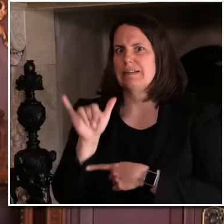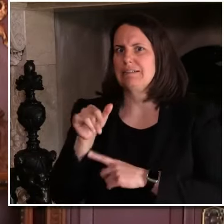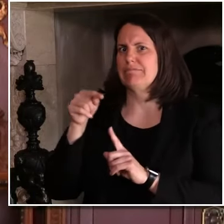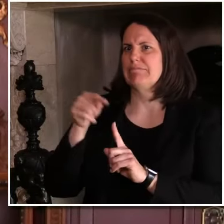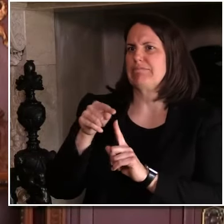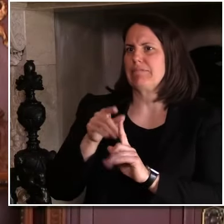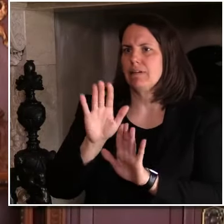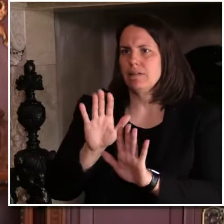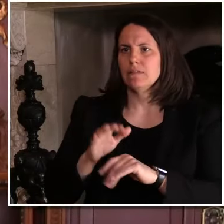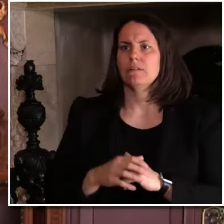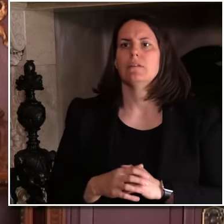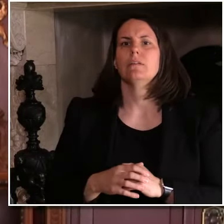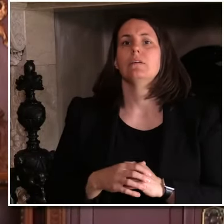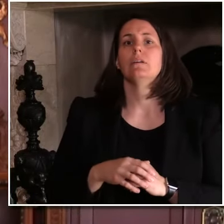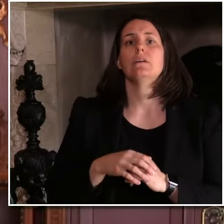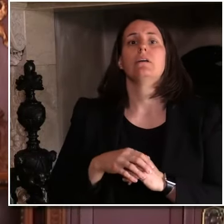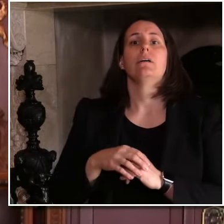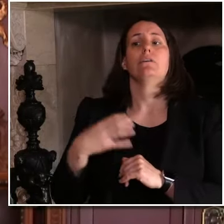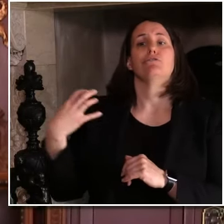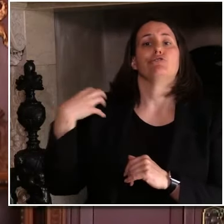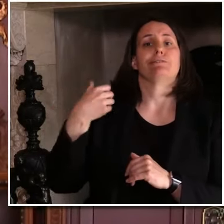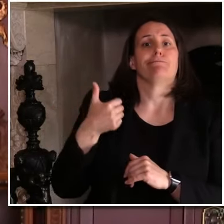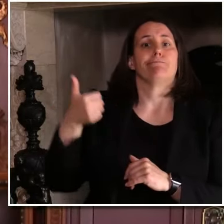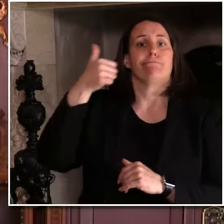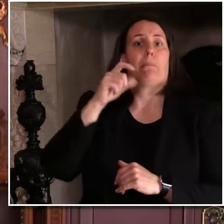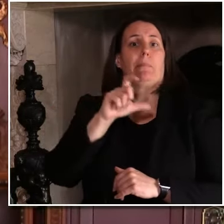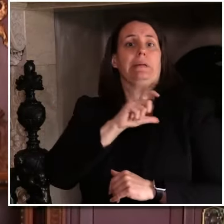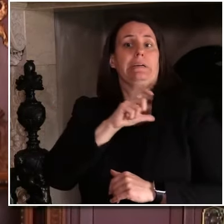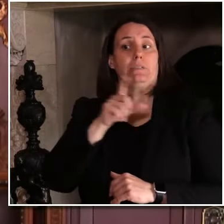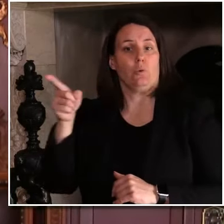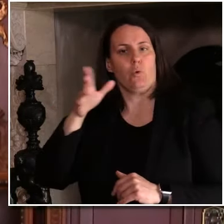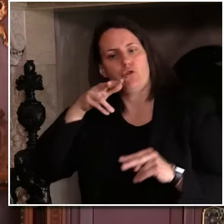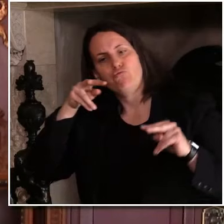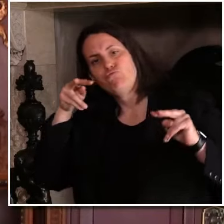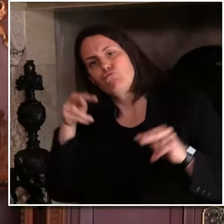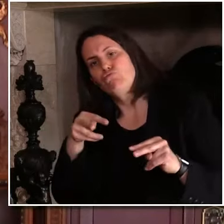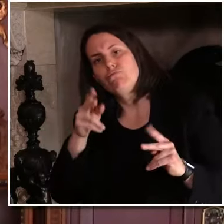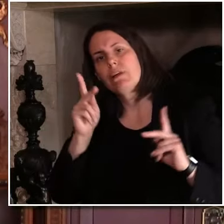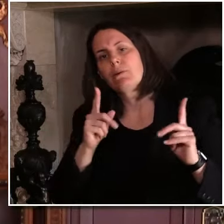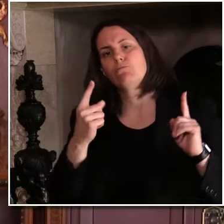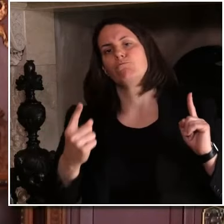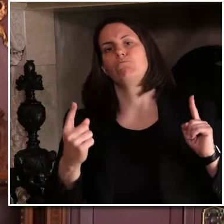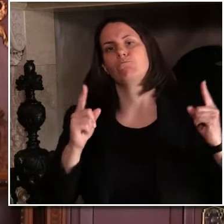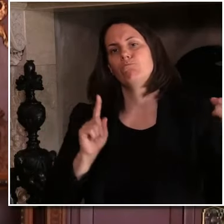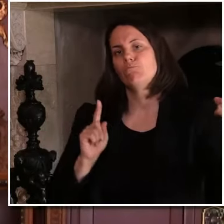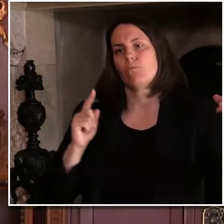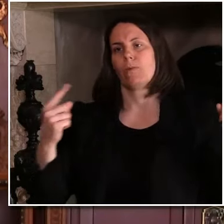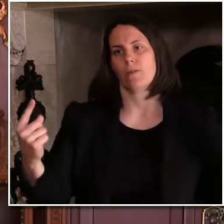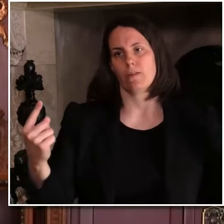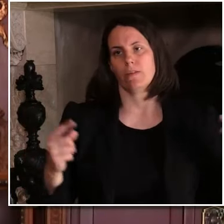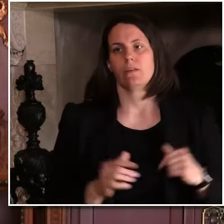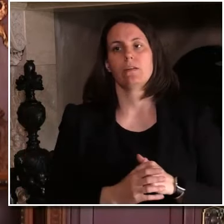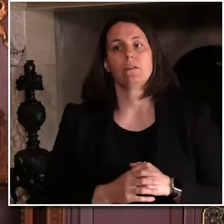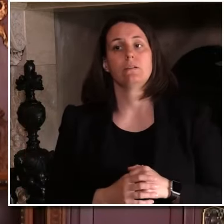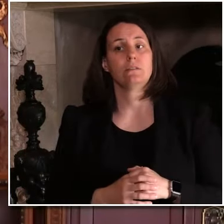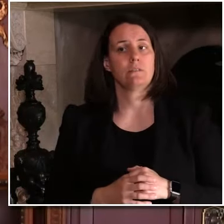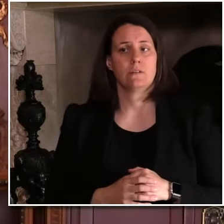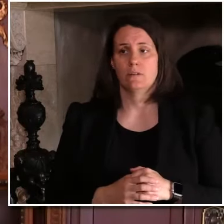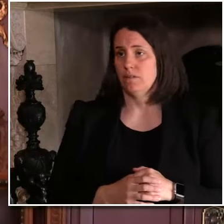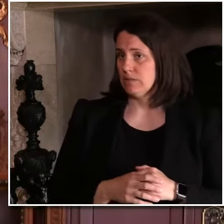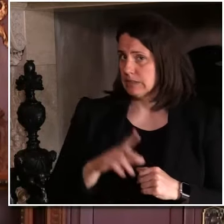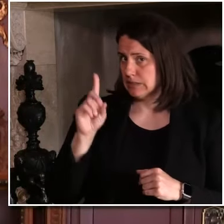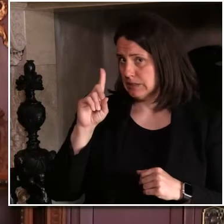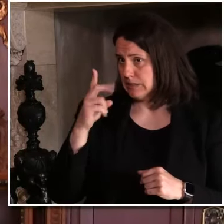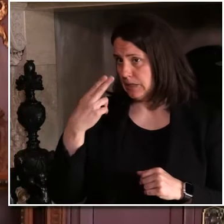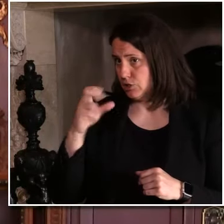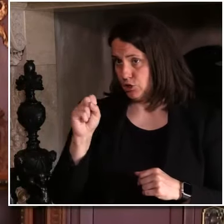be enforcing any social distancing rules, and also whether DHS will be doing any kind of tracking about whether